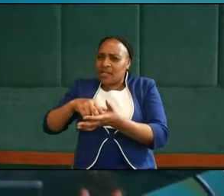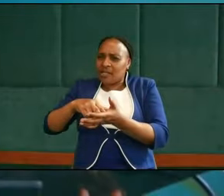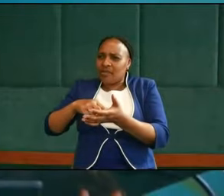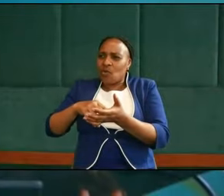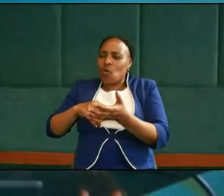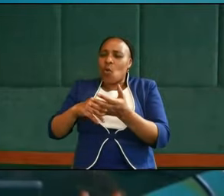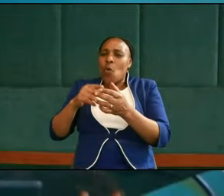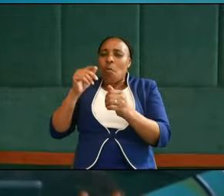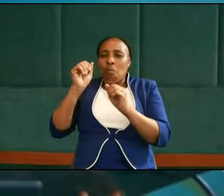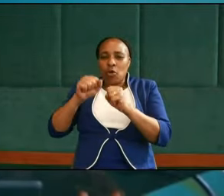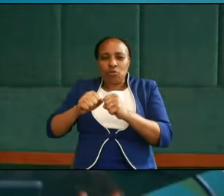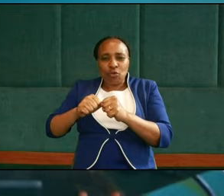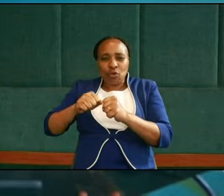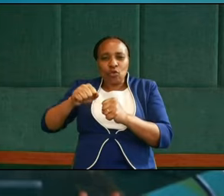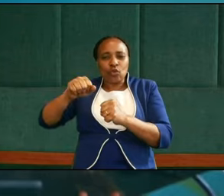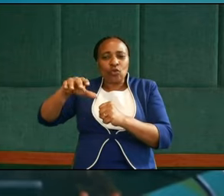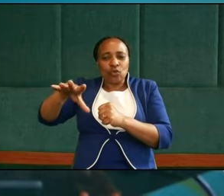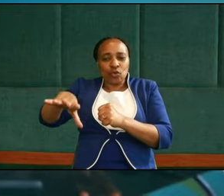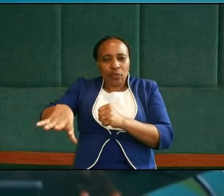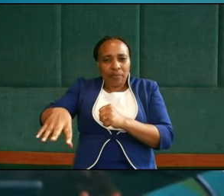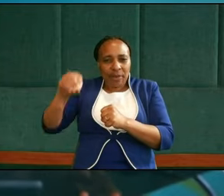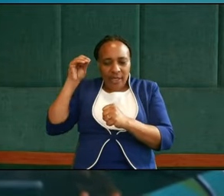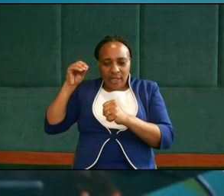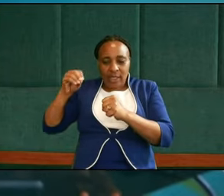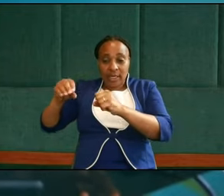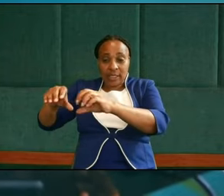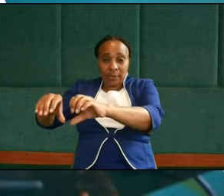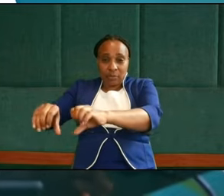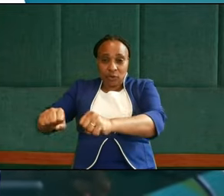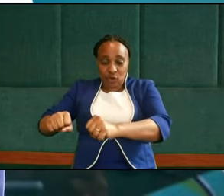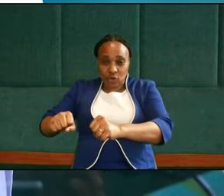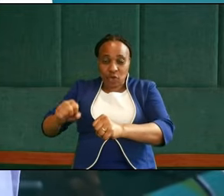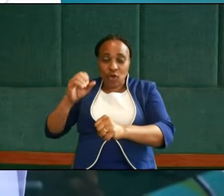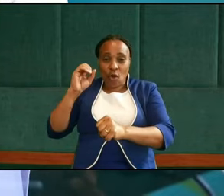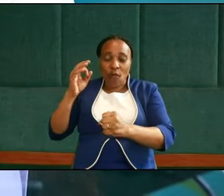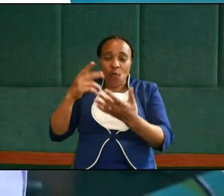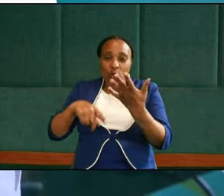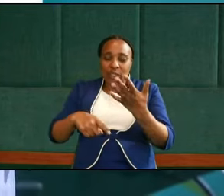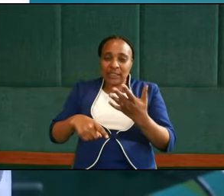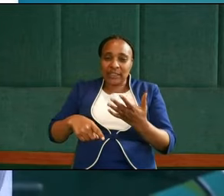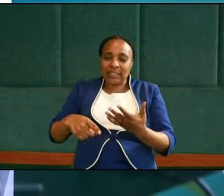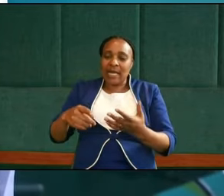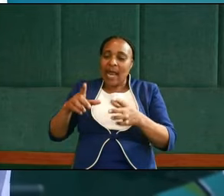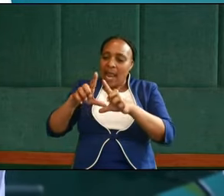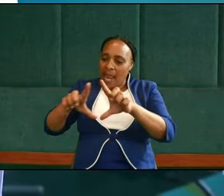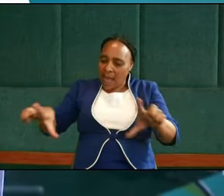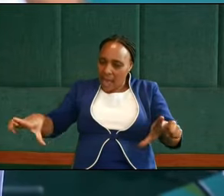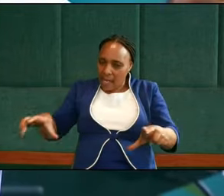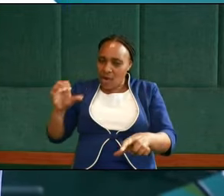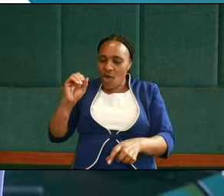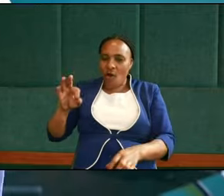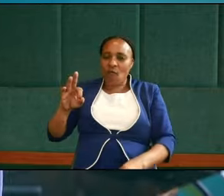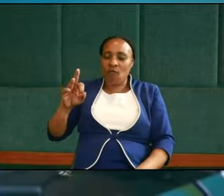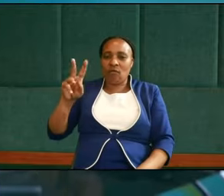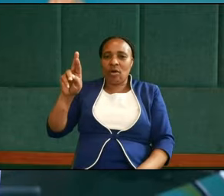Ahab got up and went down to take possession of the vineyard of Naboth, the Jezreelite. I ask you, as an individual in a family, have